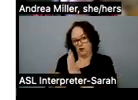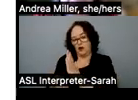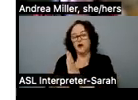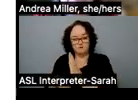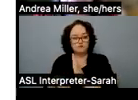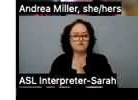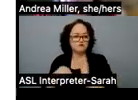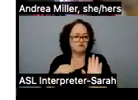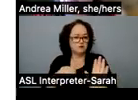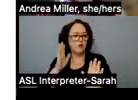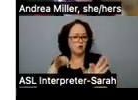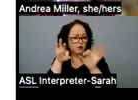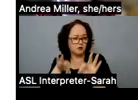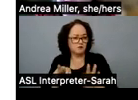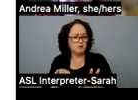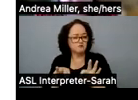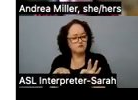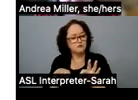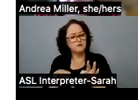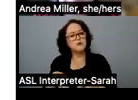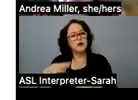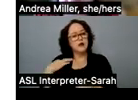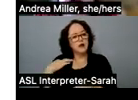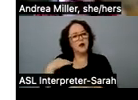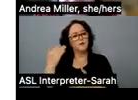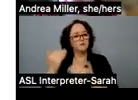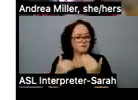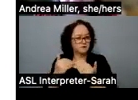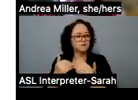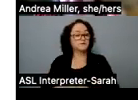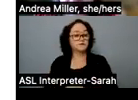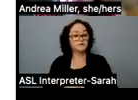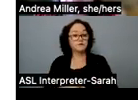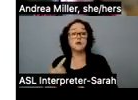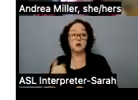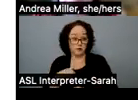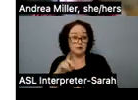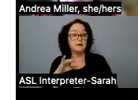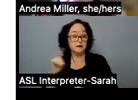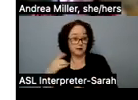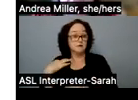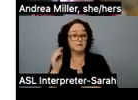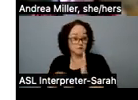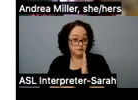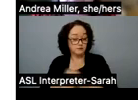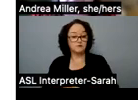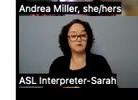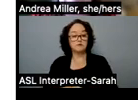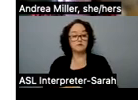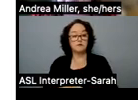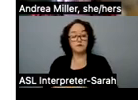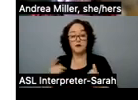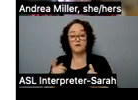process looks like. So we learned more about that. We did apply. The original development that we had proposed